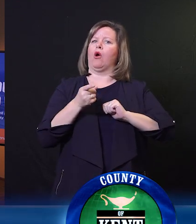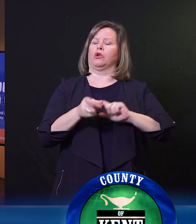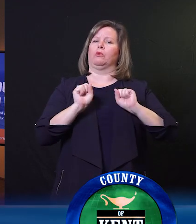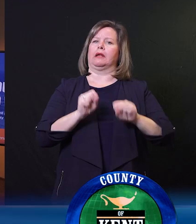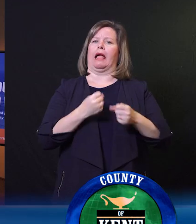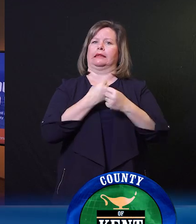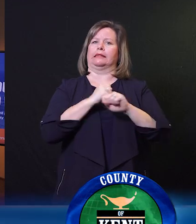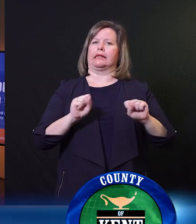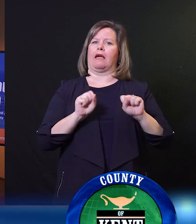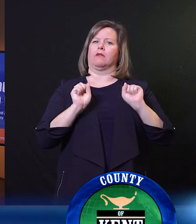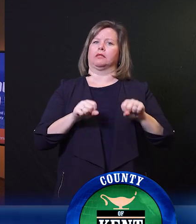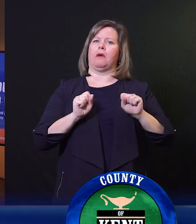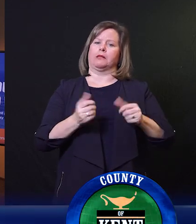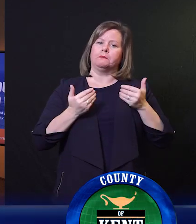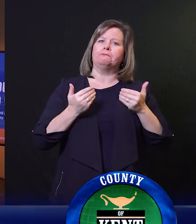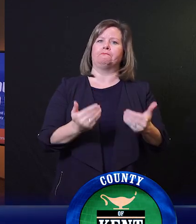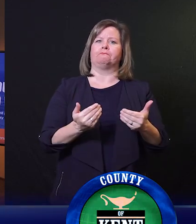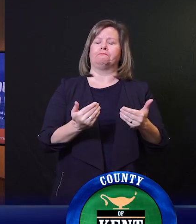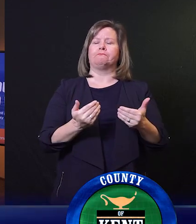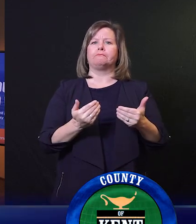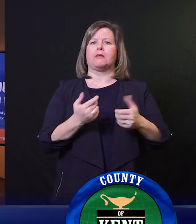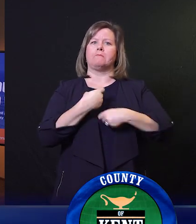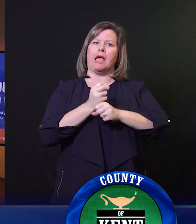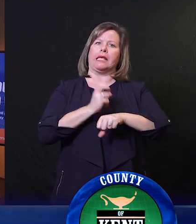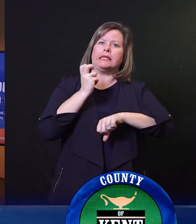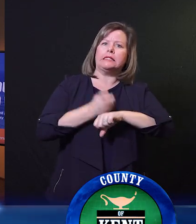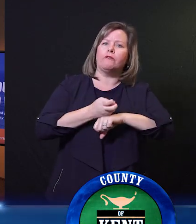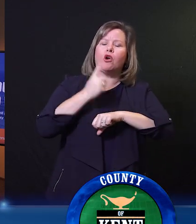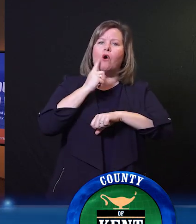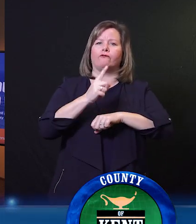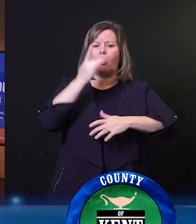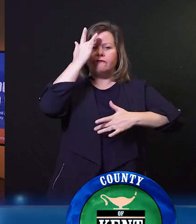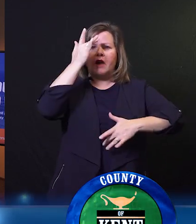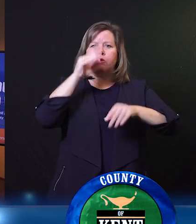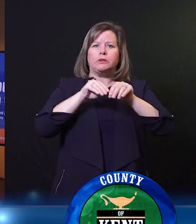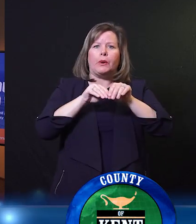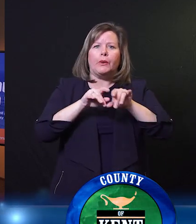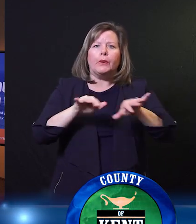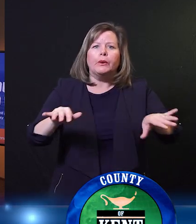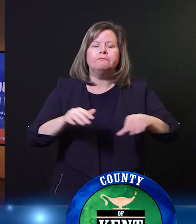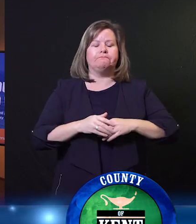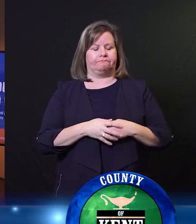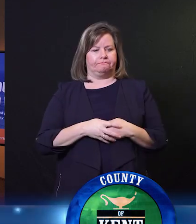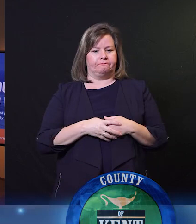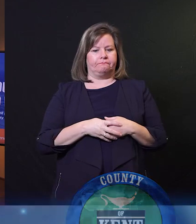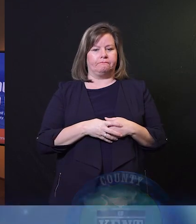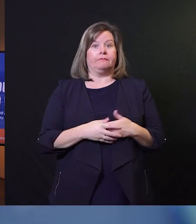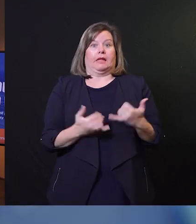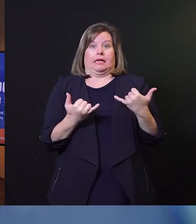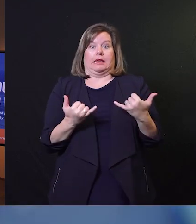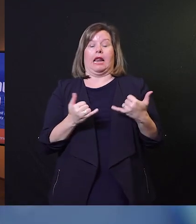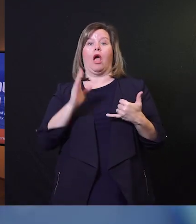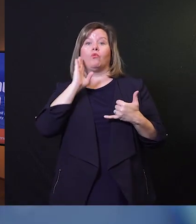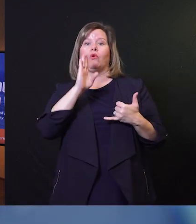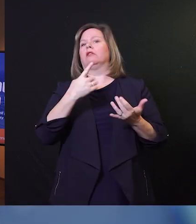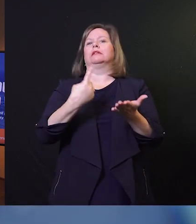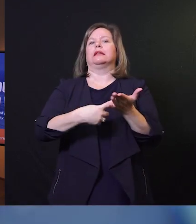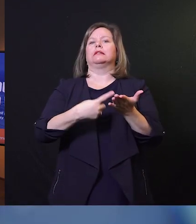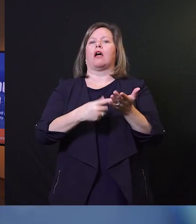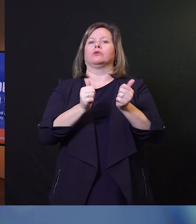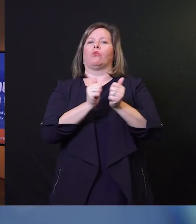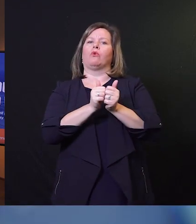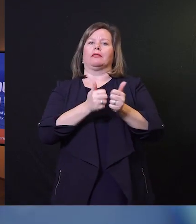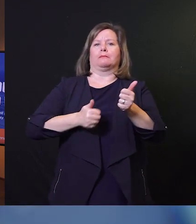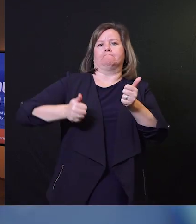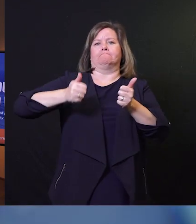going forward and making it as difficult as possible for that virus to reach you. Today I want to talk a little bit about employers and the